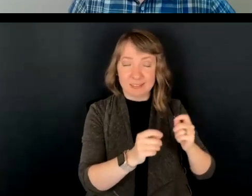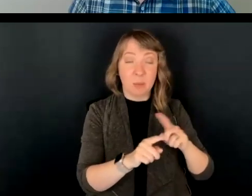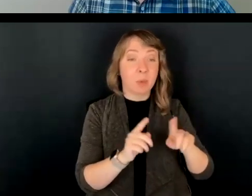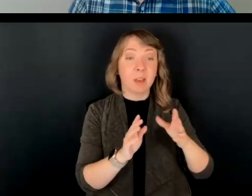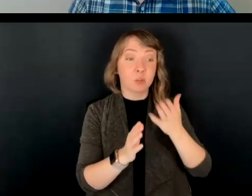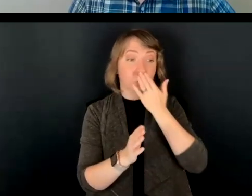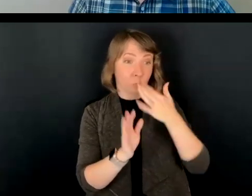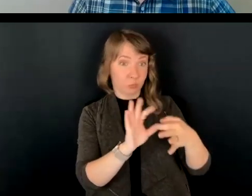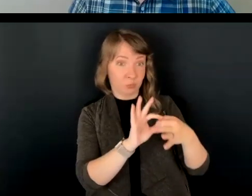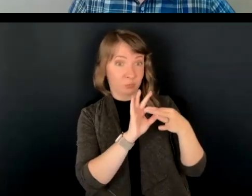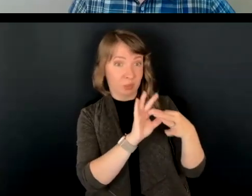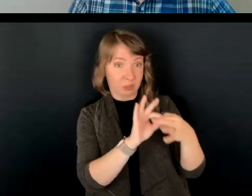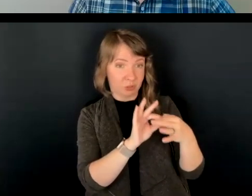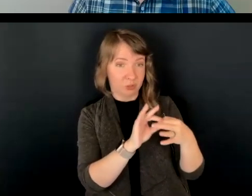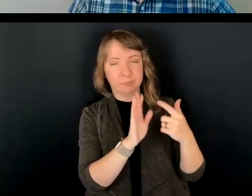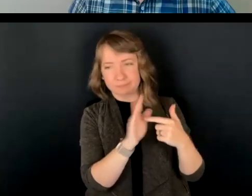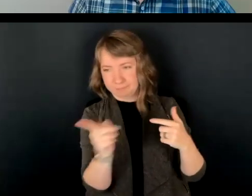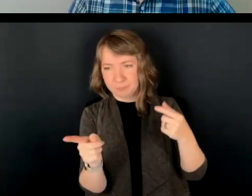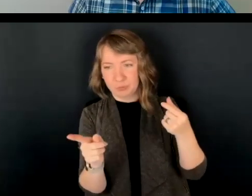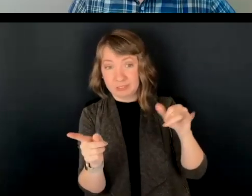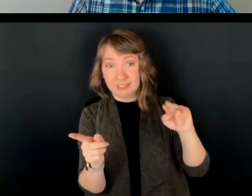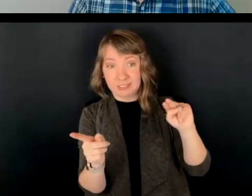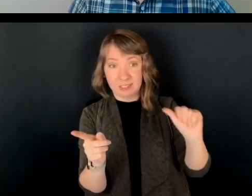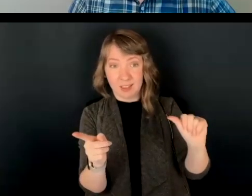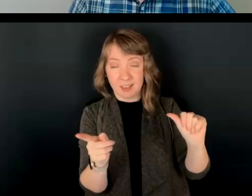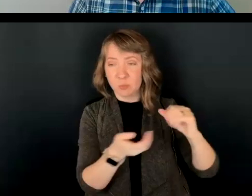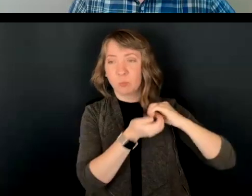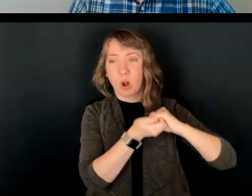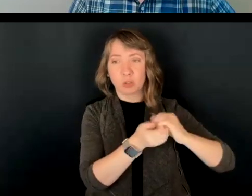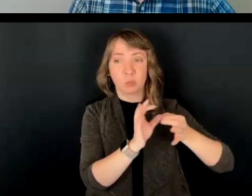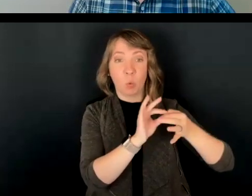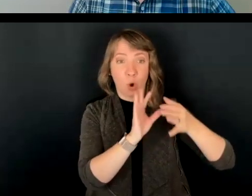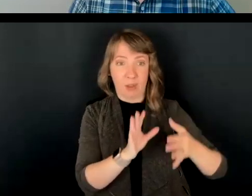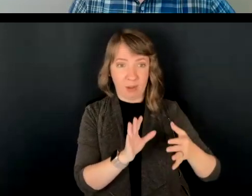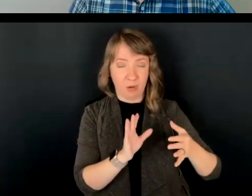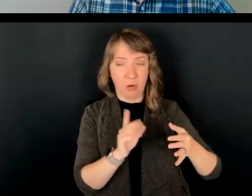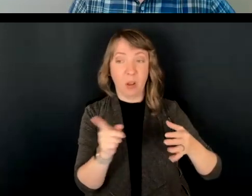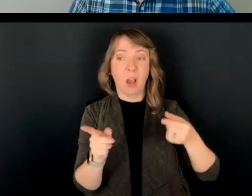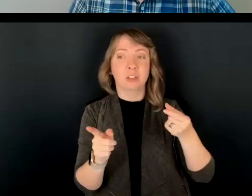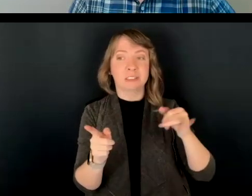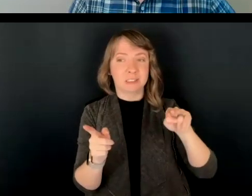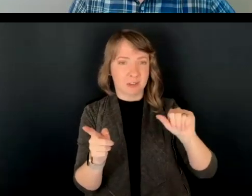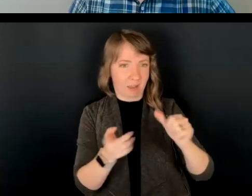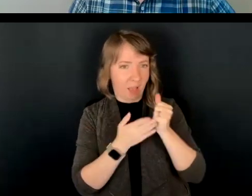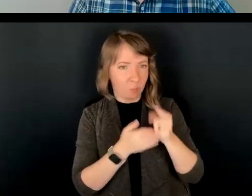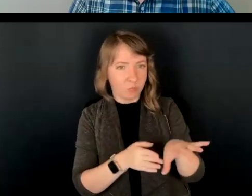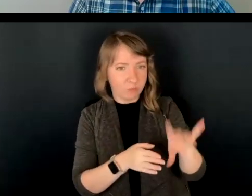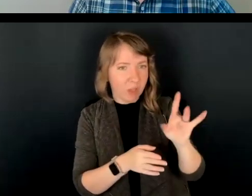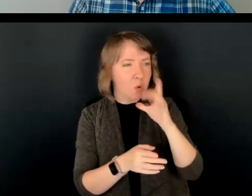with someone like Gina, who's a partnership coordinator, so she can help you find that program person to step in